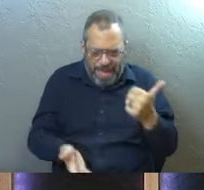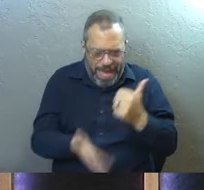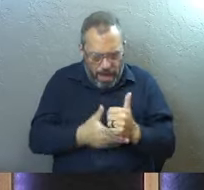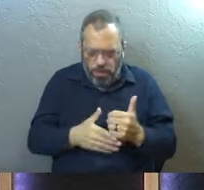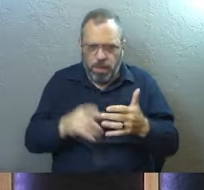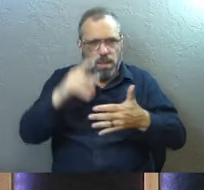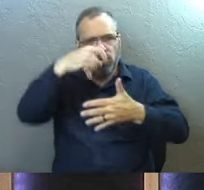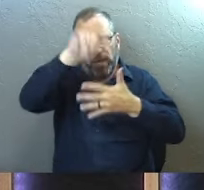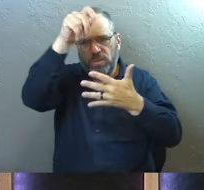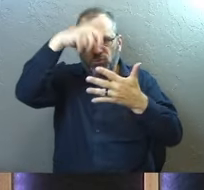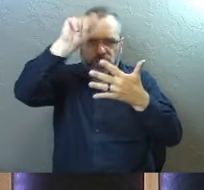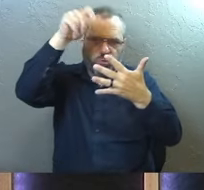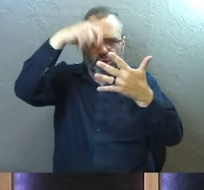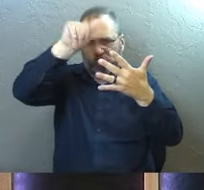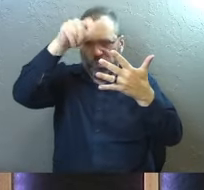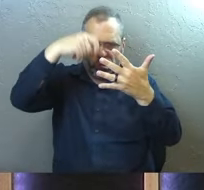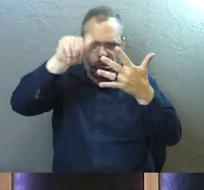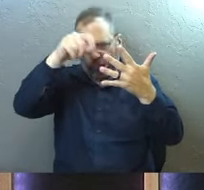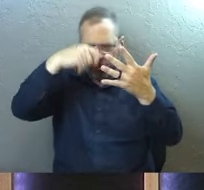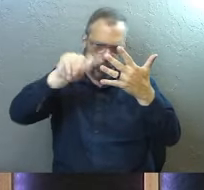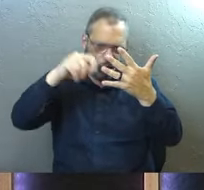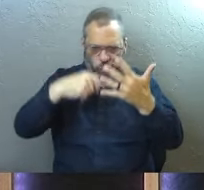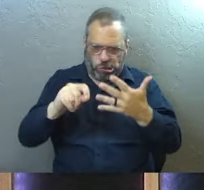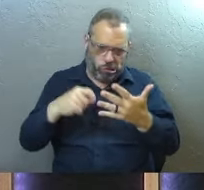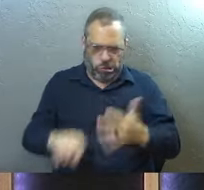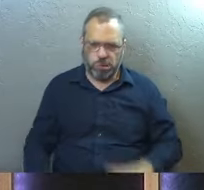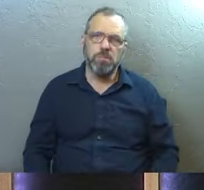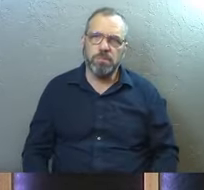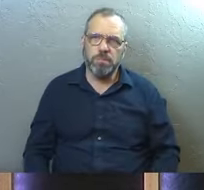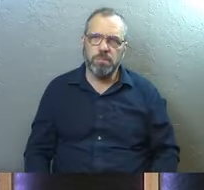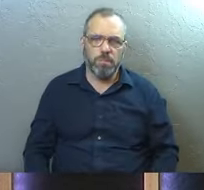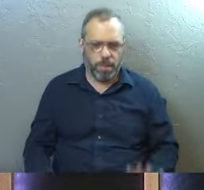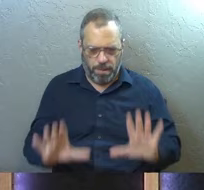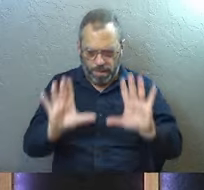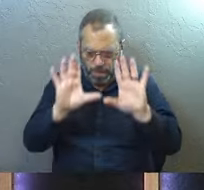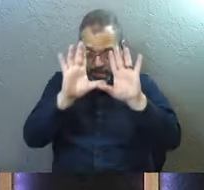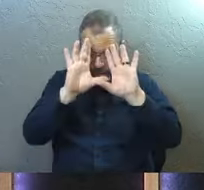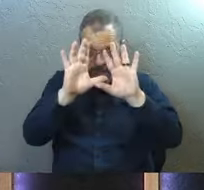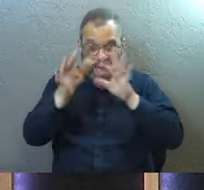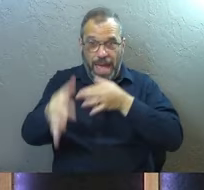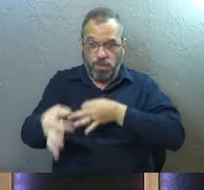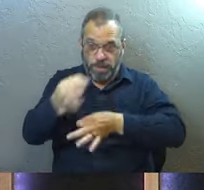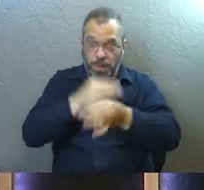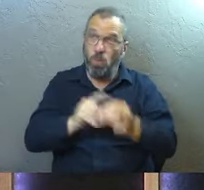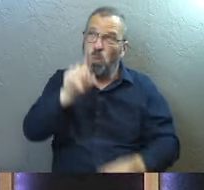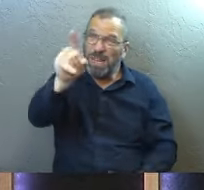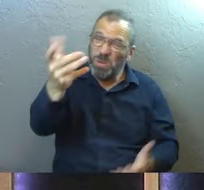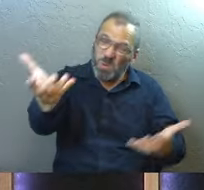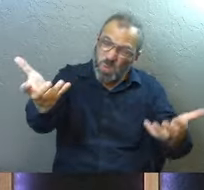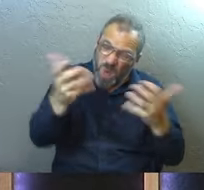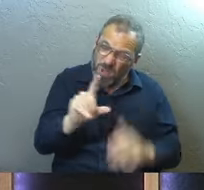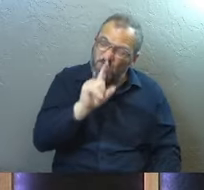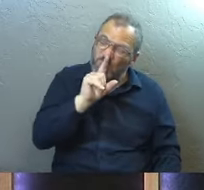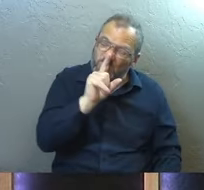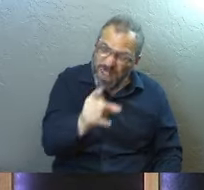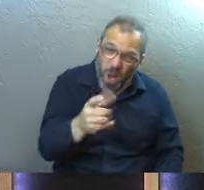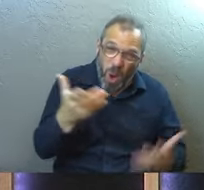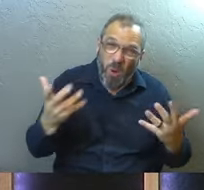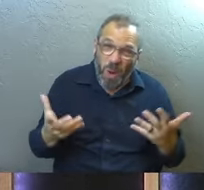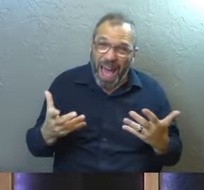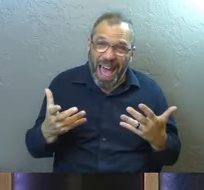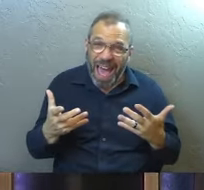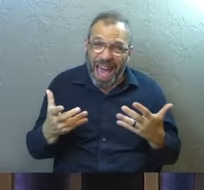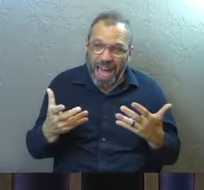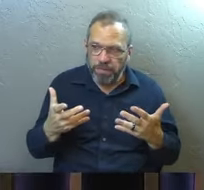kind of do or a checkbox to check. And I think we have substituted what God really has for us and wants for us with something that's